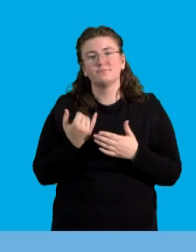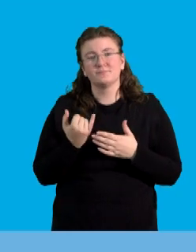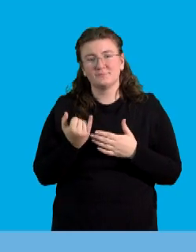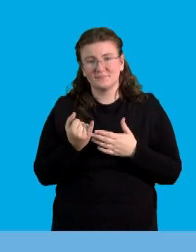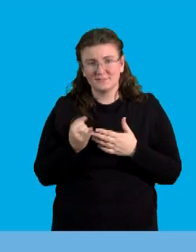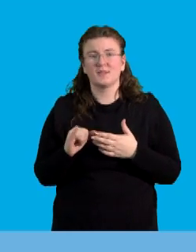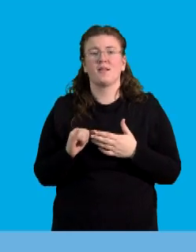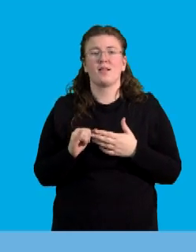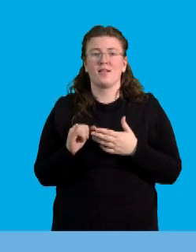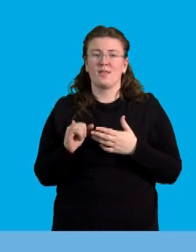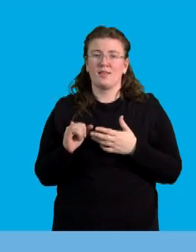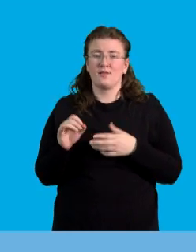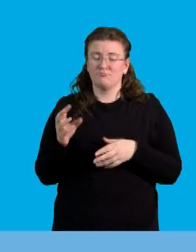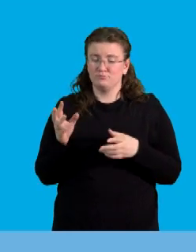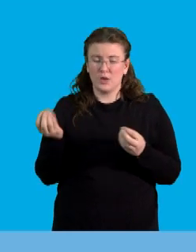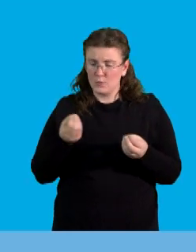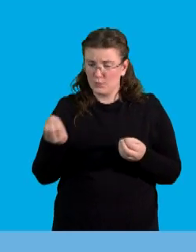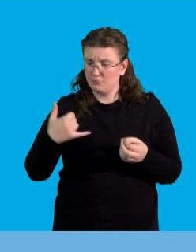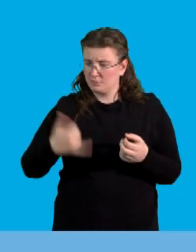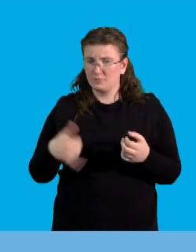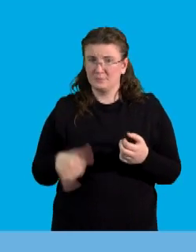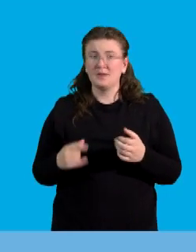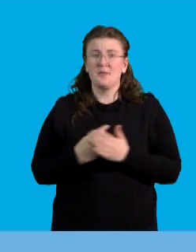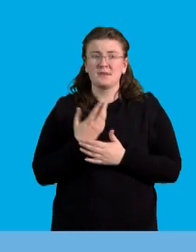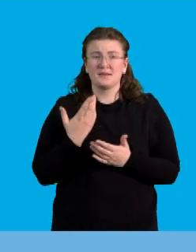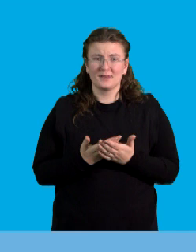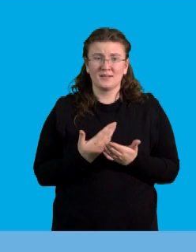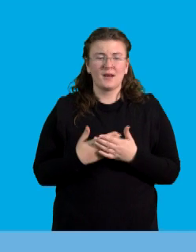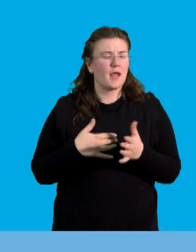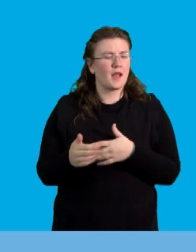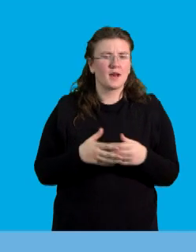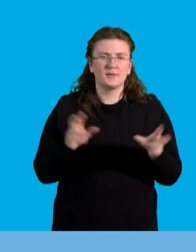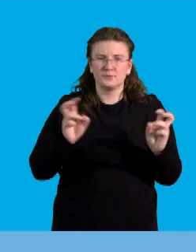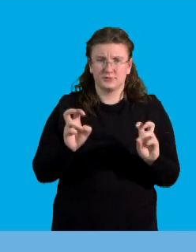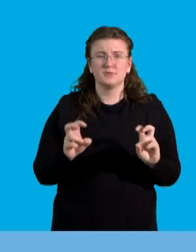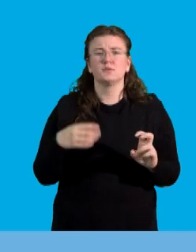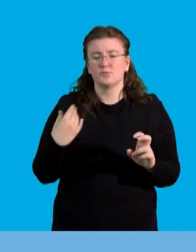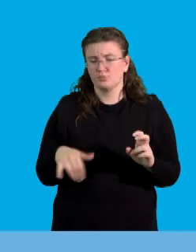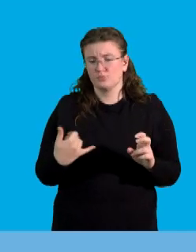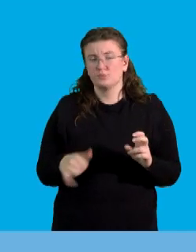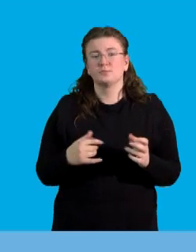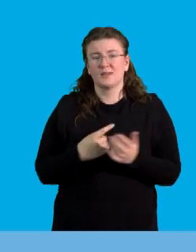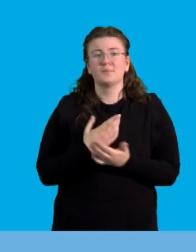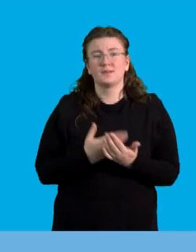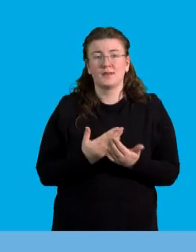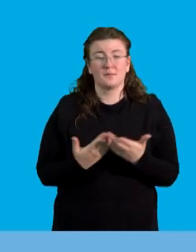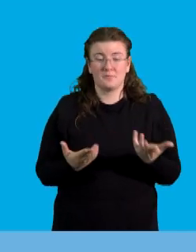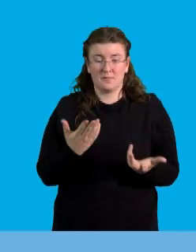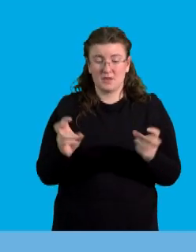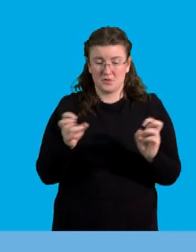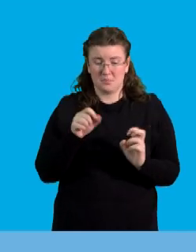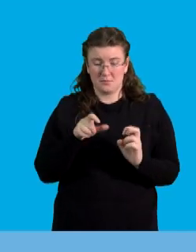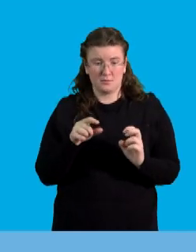So any current can still cause injury. Even though that current is not strong enough to